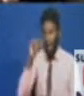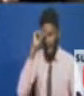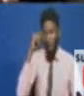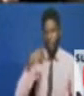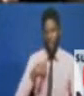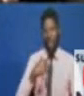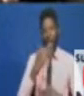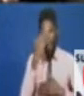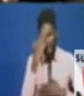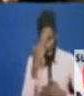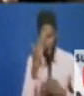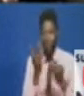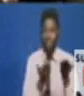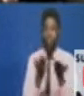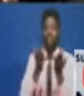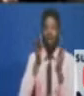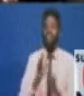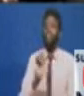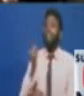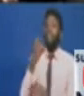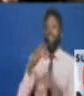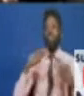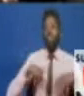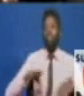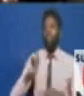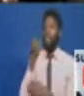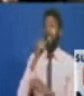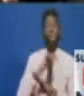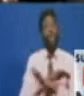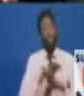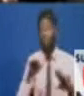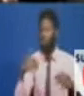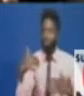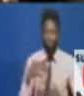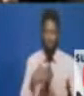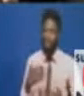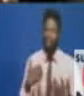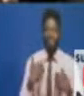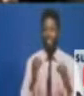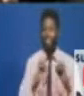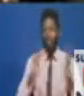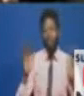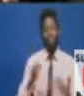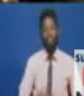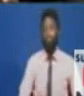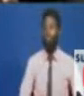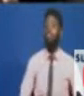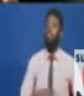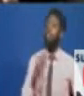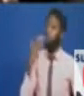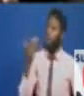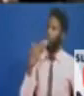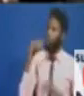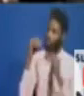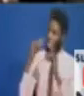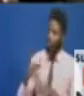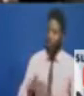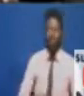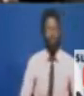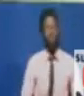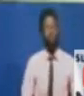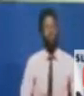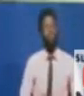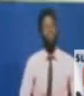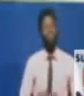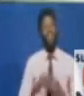of Kenya, and there is no shock, there is no nothing, there is nothing to discuss. Thank you, Professor. Thank you. The next batch